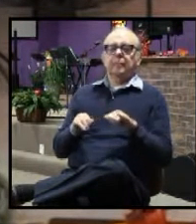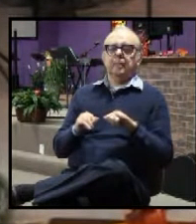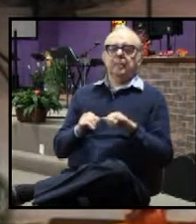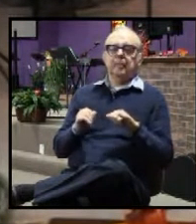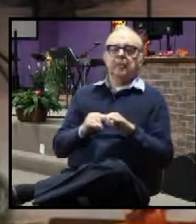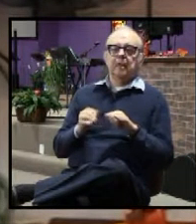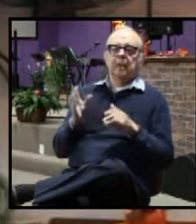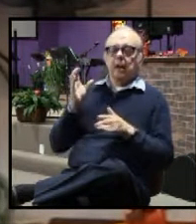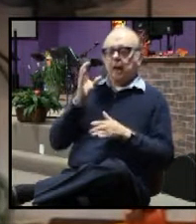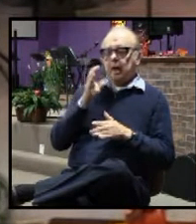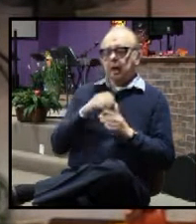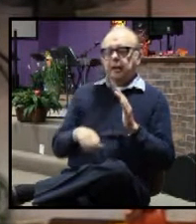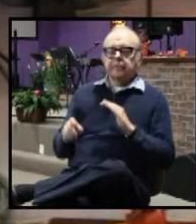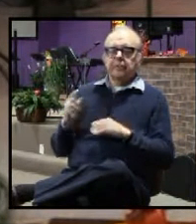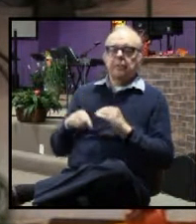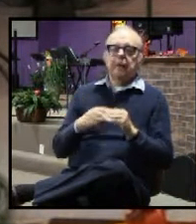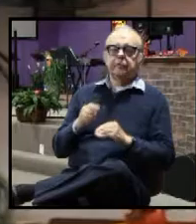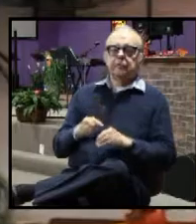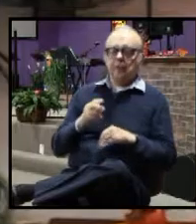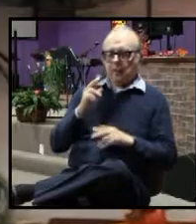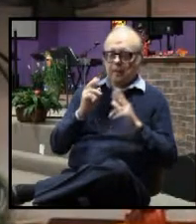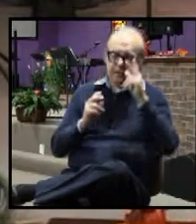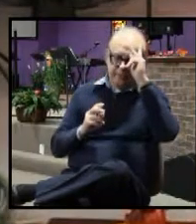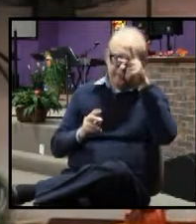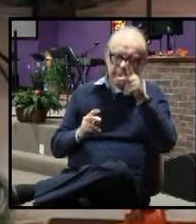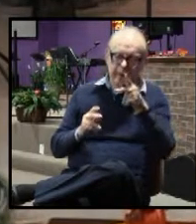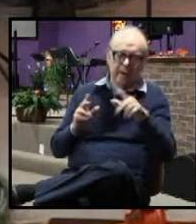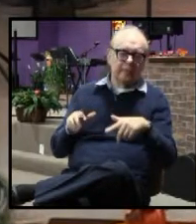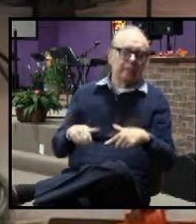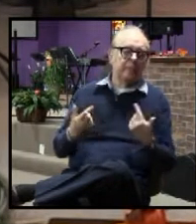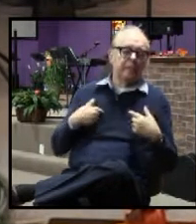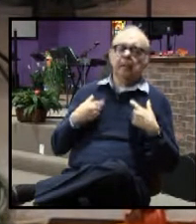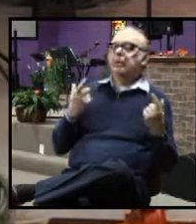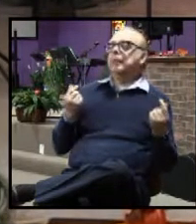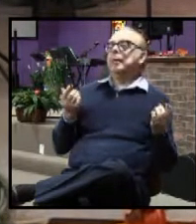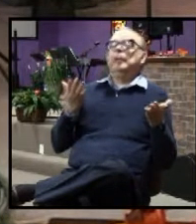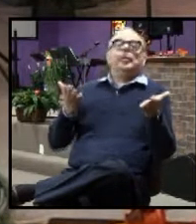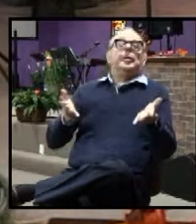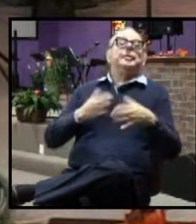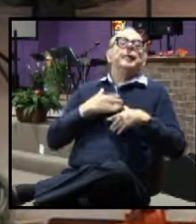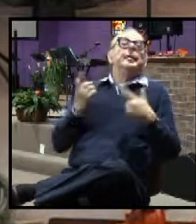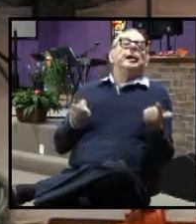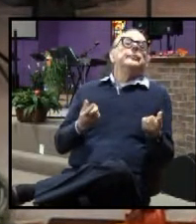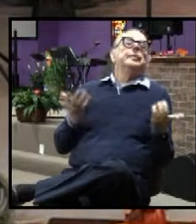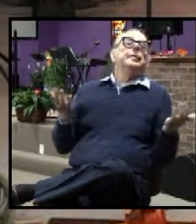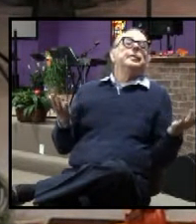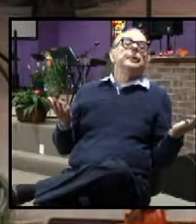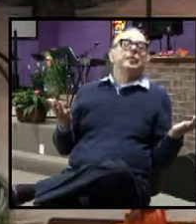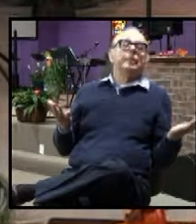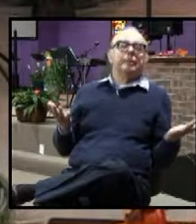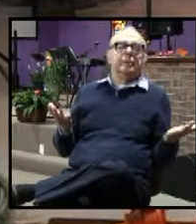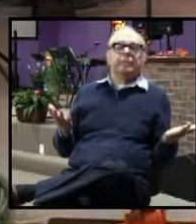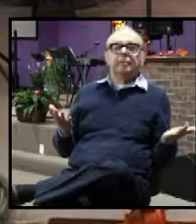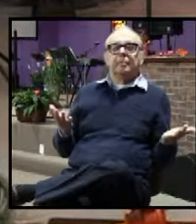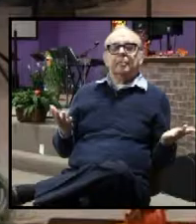and speculate with your philosophy on, what am I going to do with the rest of my life?